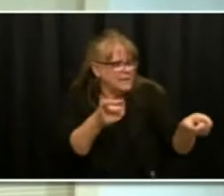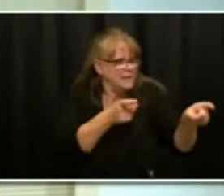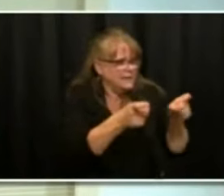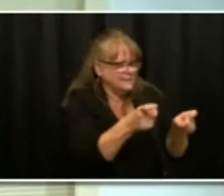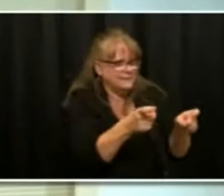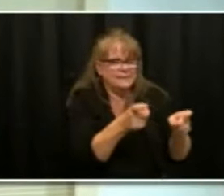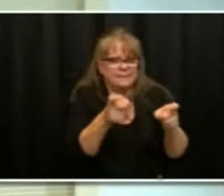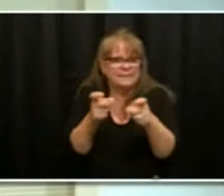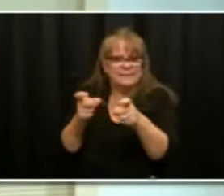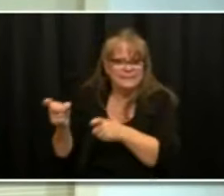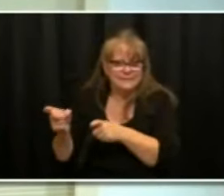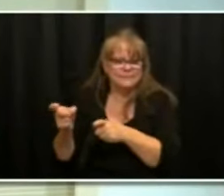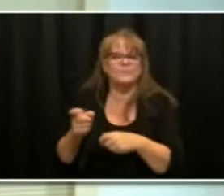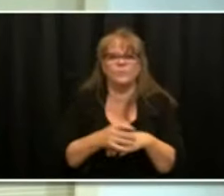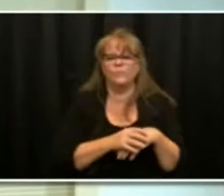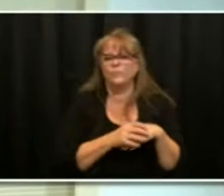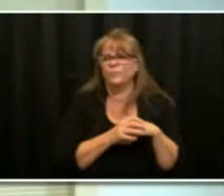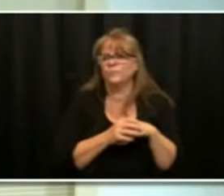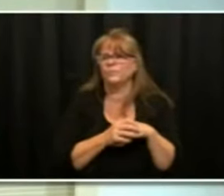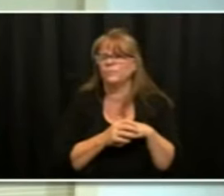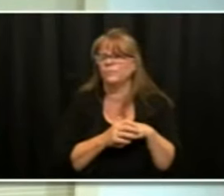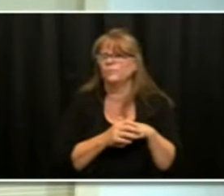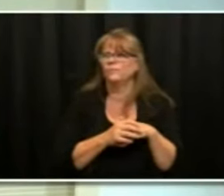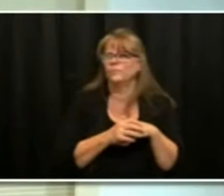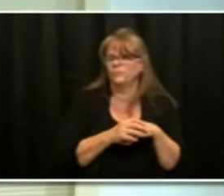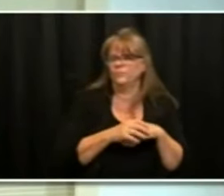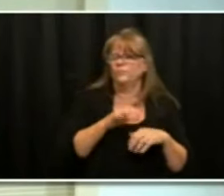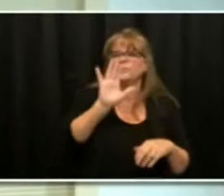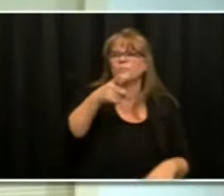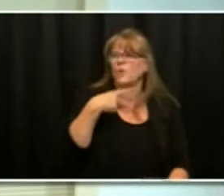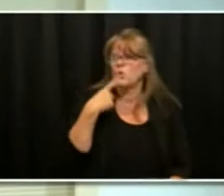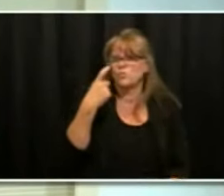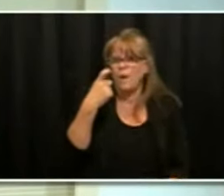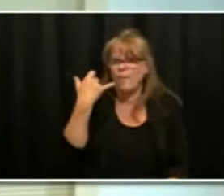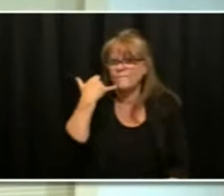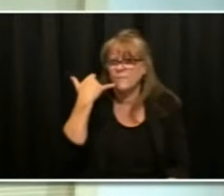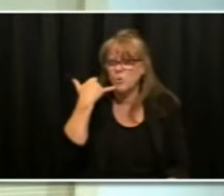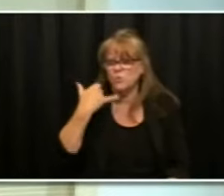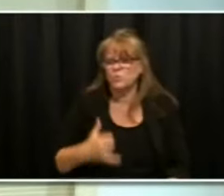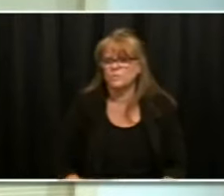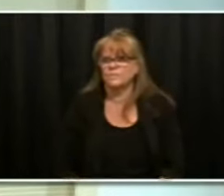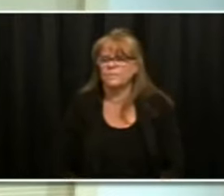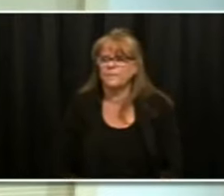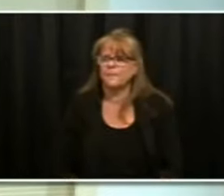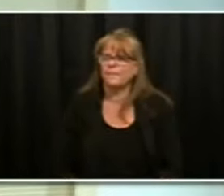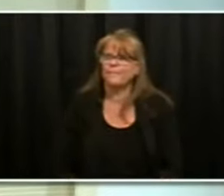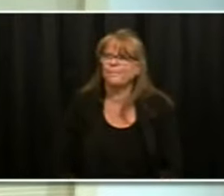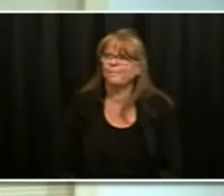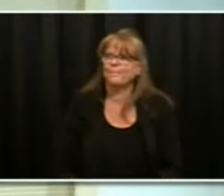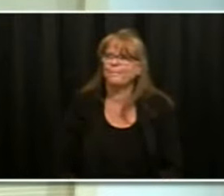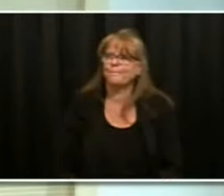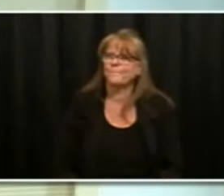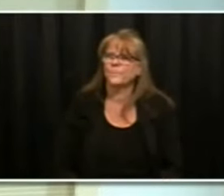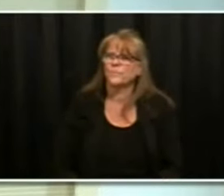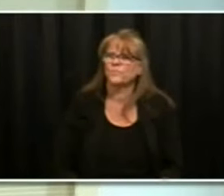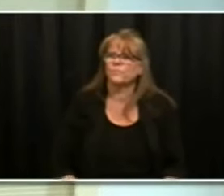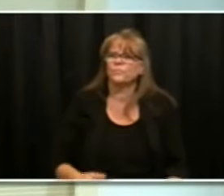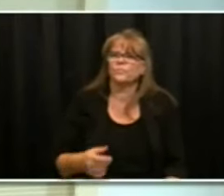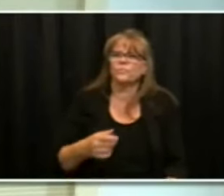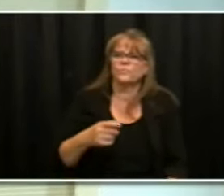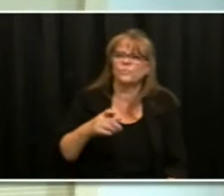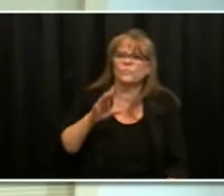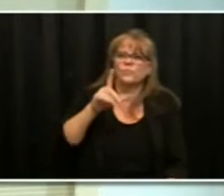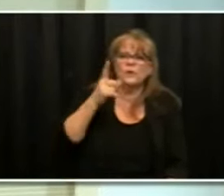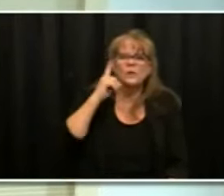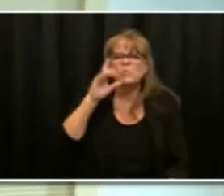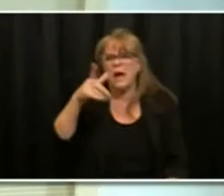Yeah, hi, Governor. Mary Ann Goodland with Colorado Politics. This question may be for Dr. Herlihy more than anyone else. We've